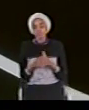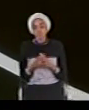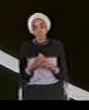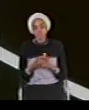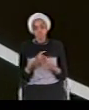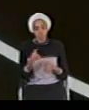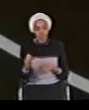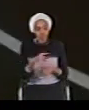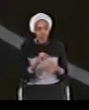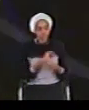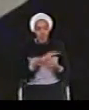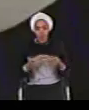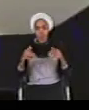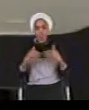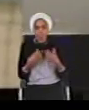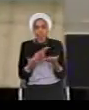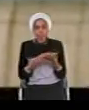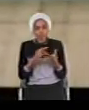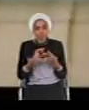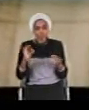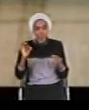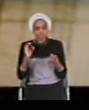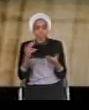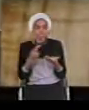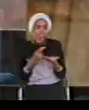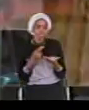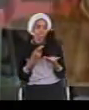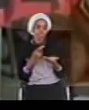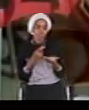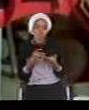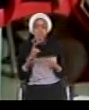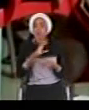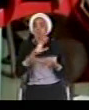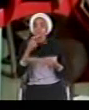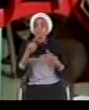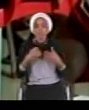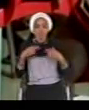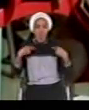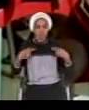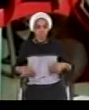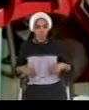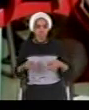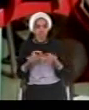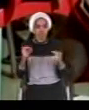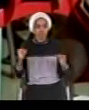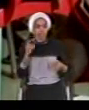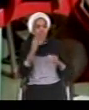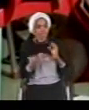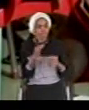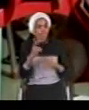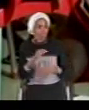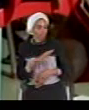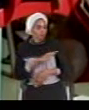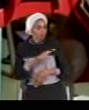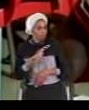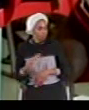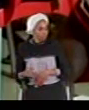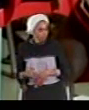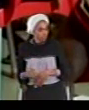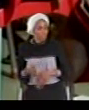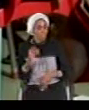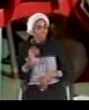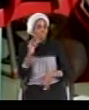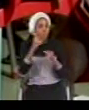have the Holy Spirit, they only have the human spirit, if they are bold, if you have the